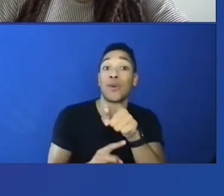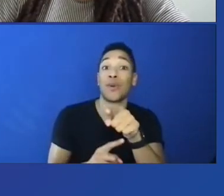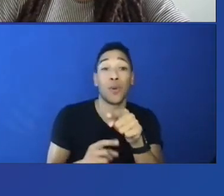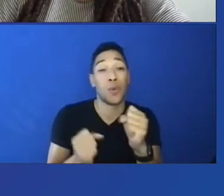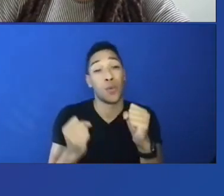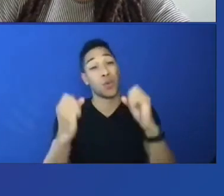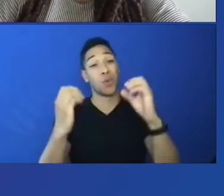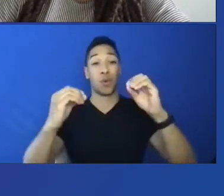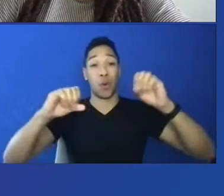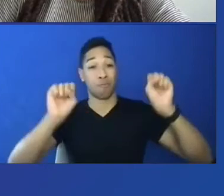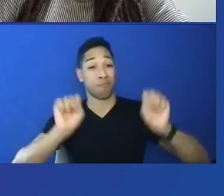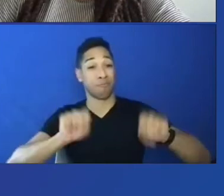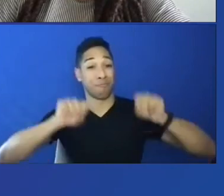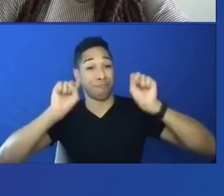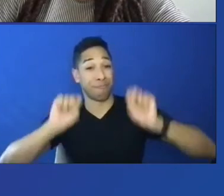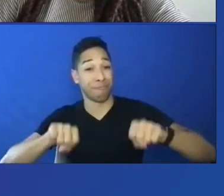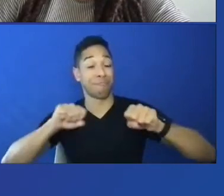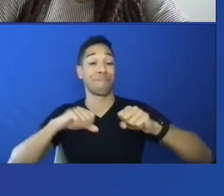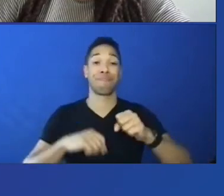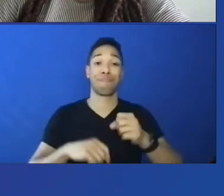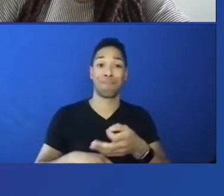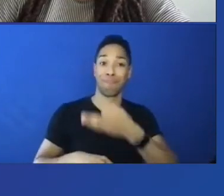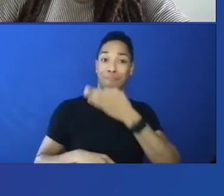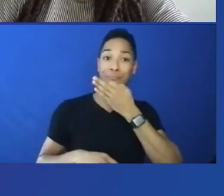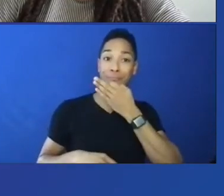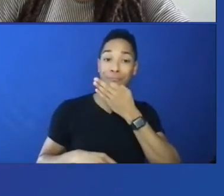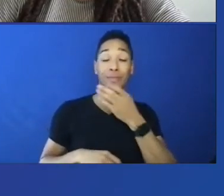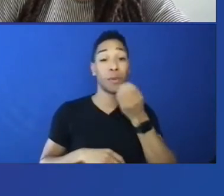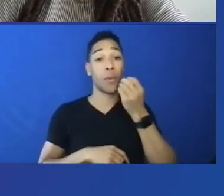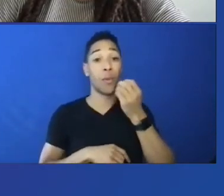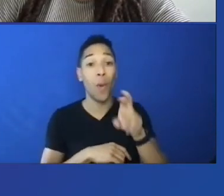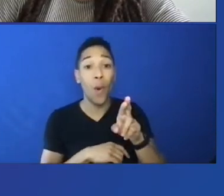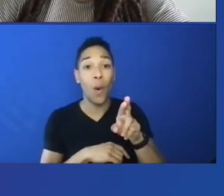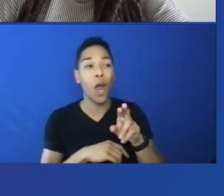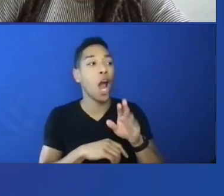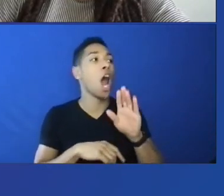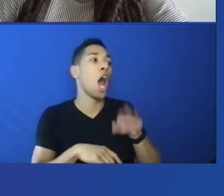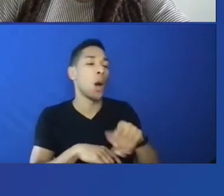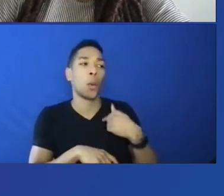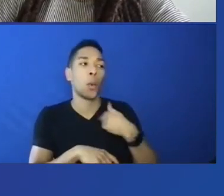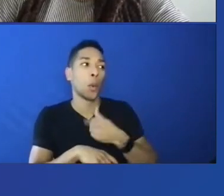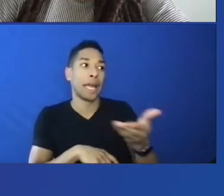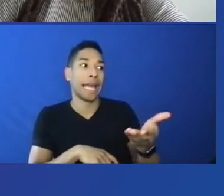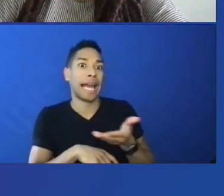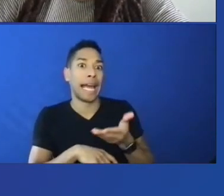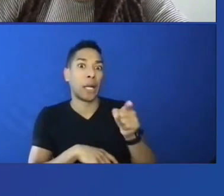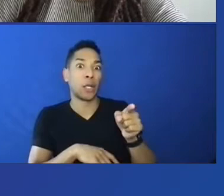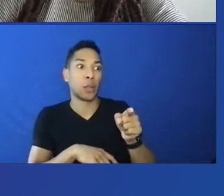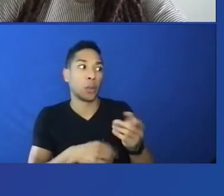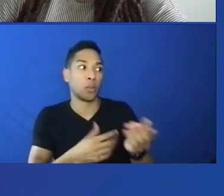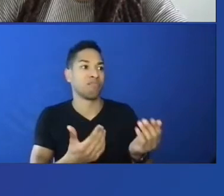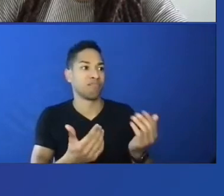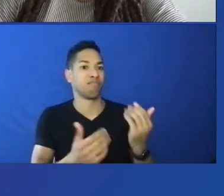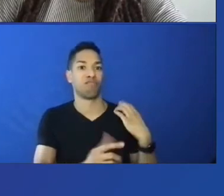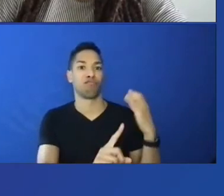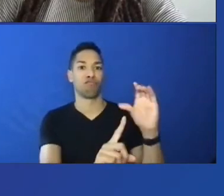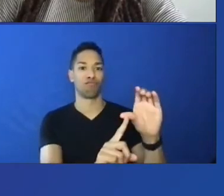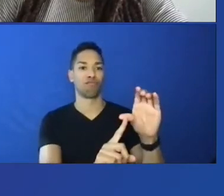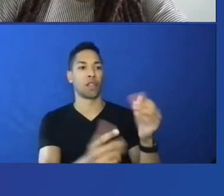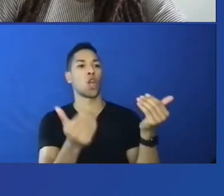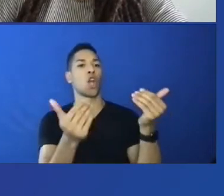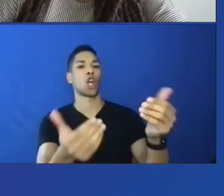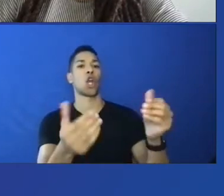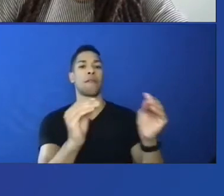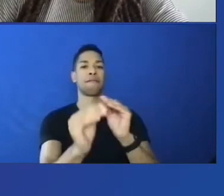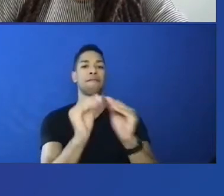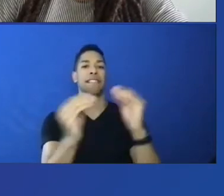capable, so competent, or oh, we hired you. Okay, just fix it. You know, I think for all five of